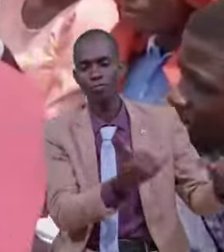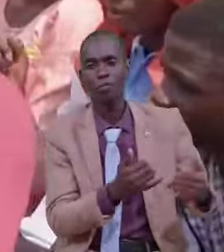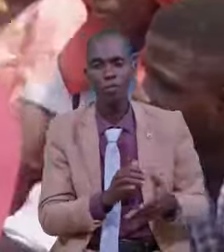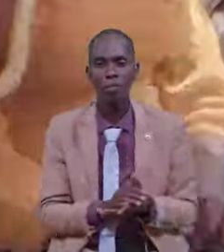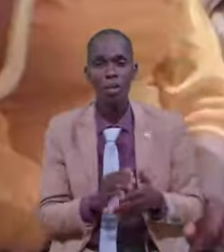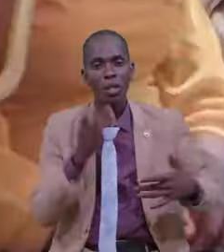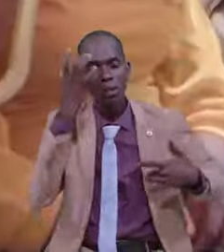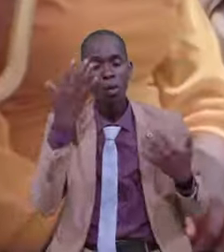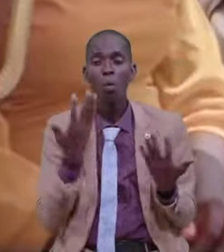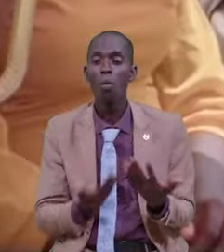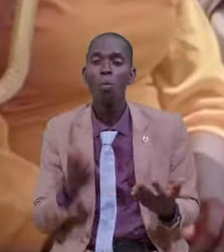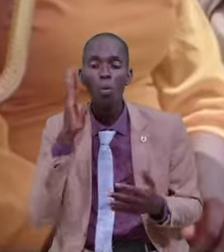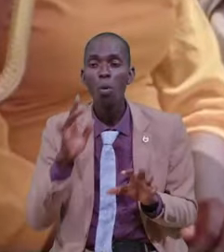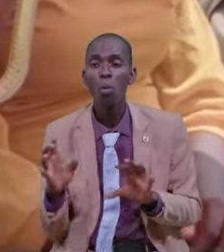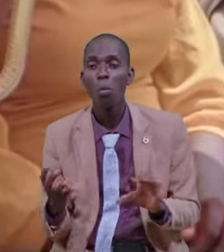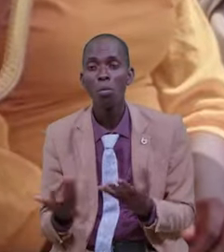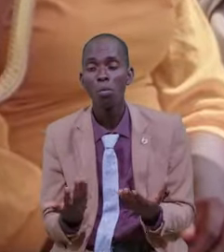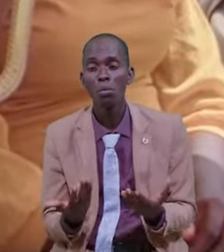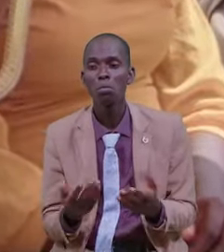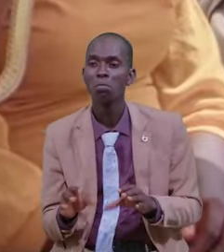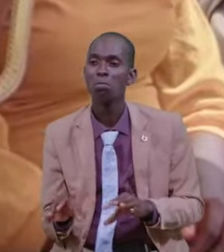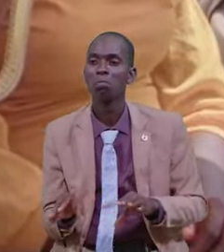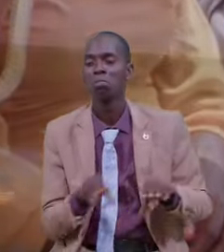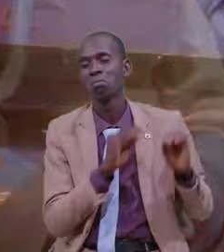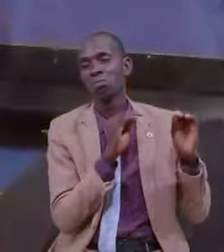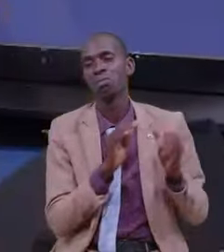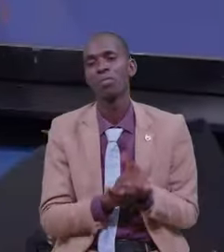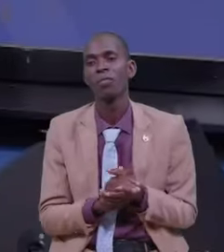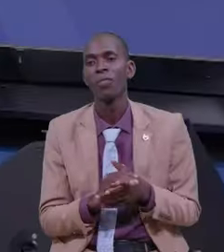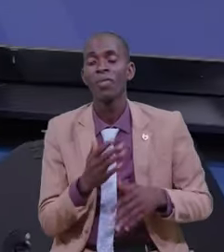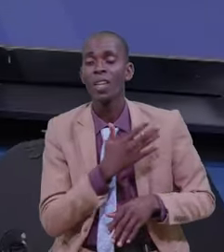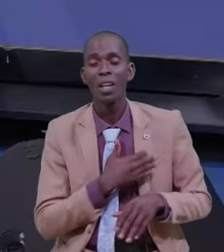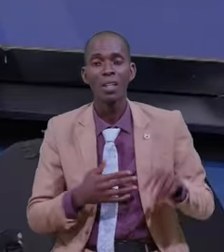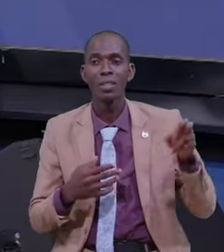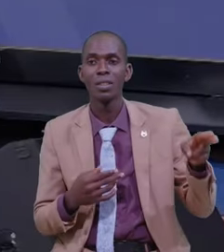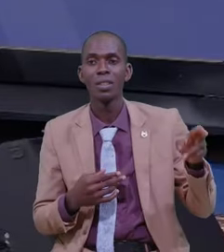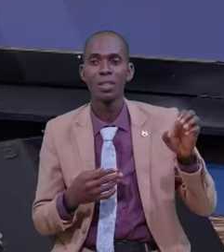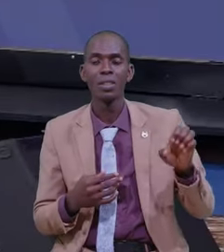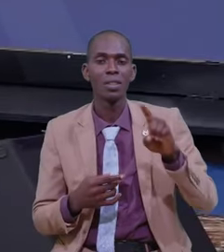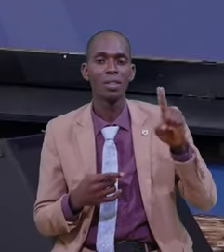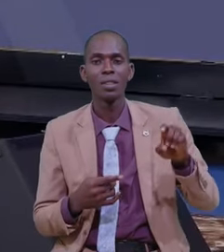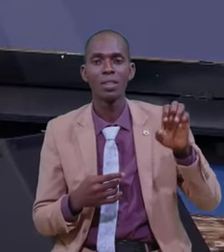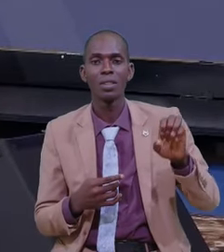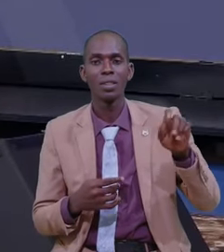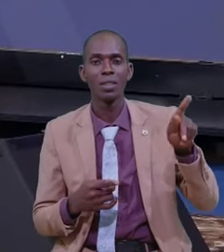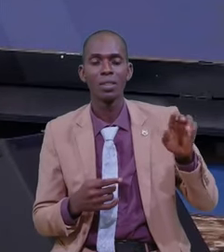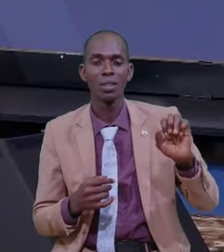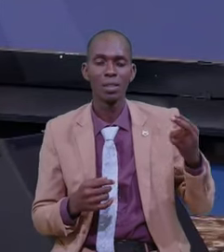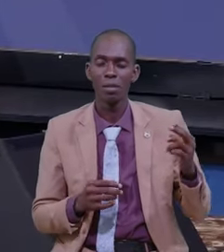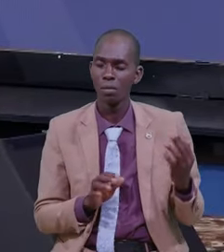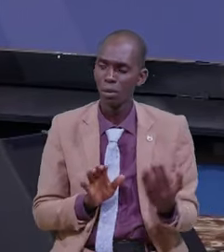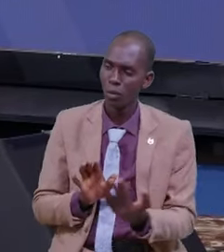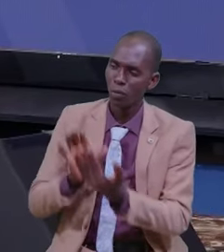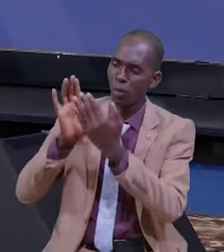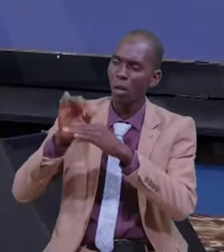And Hezekiah faced the wall. He wouldn't look at Isaiah and he